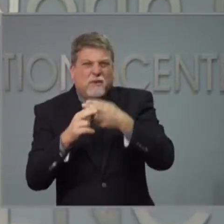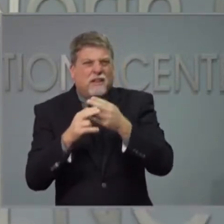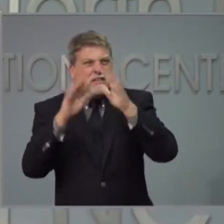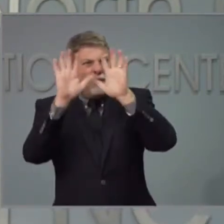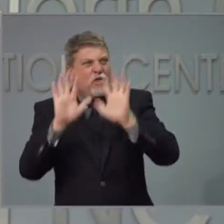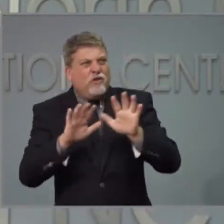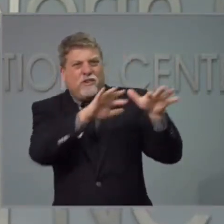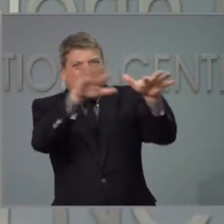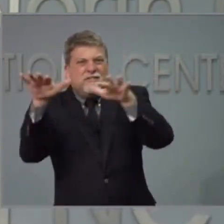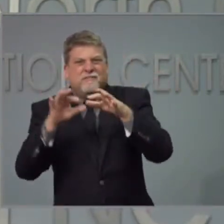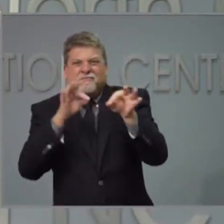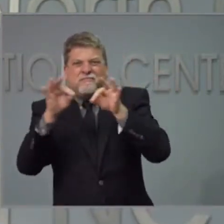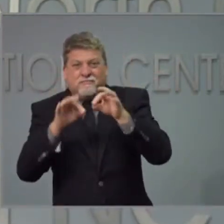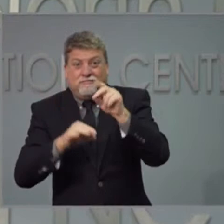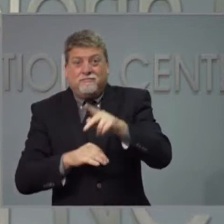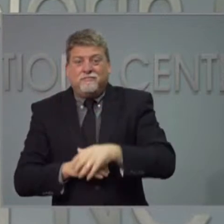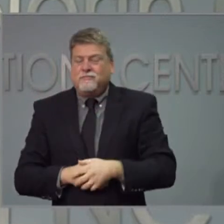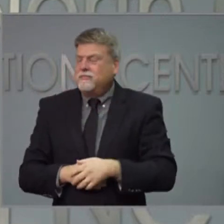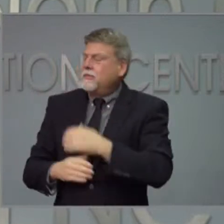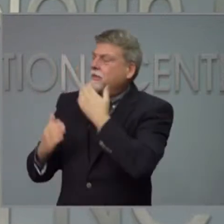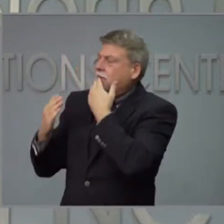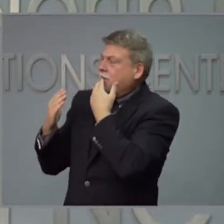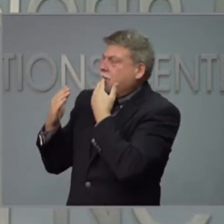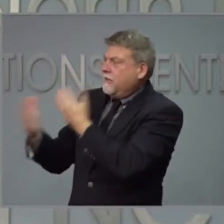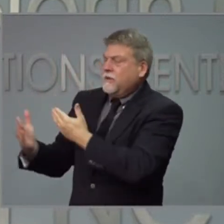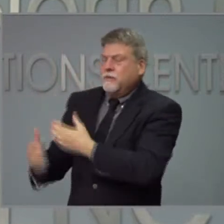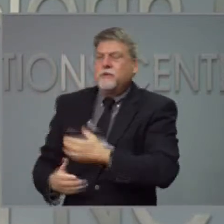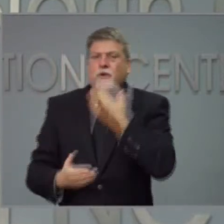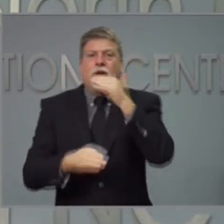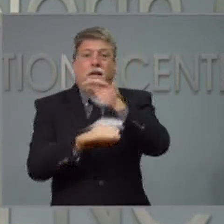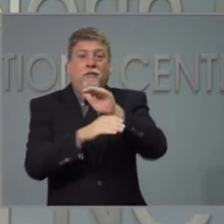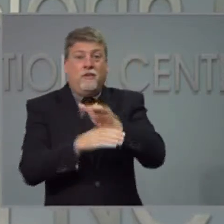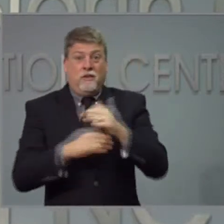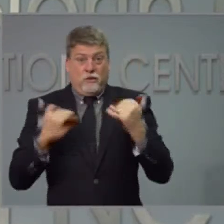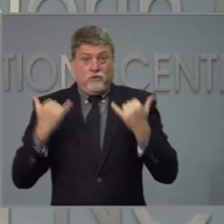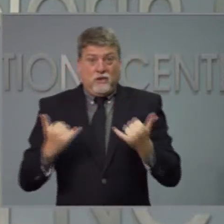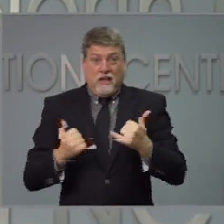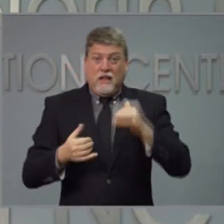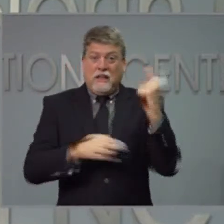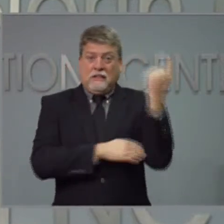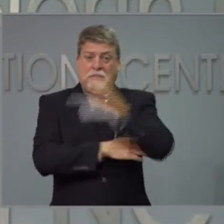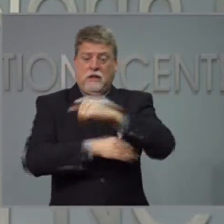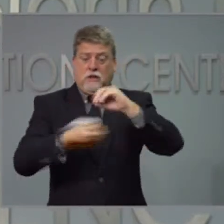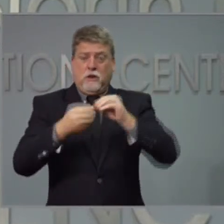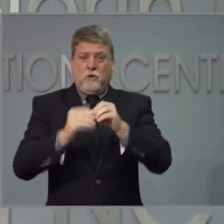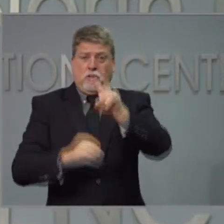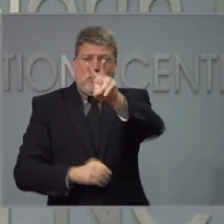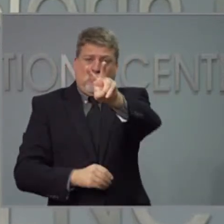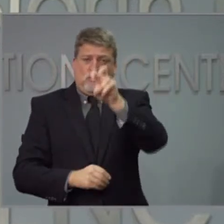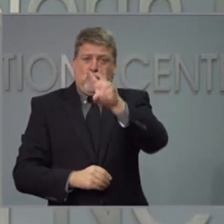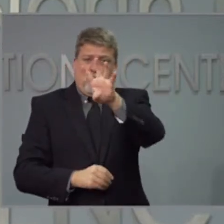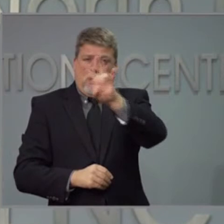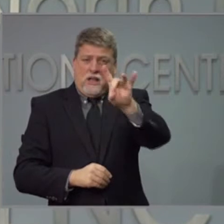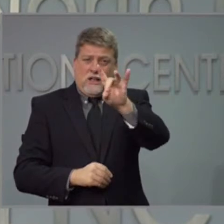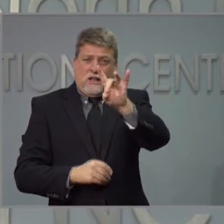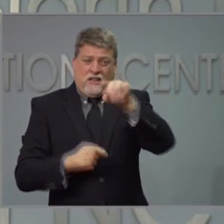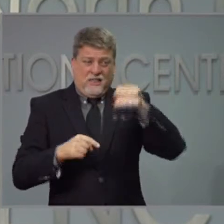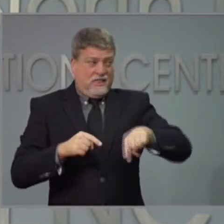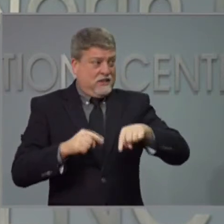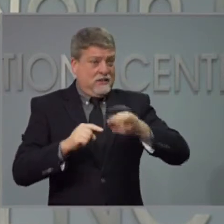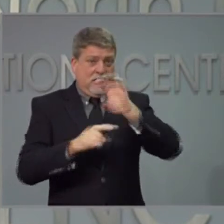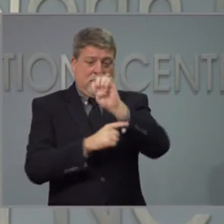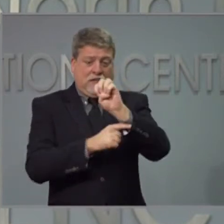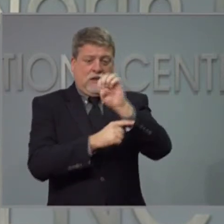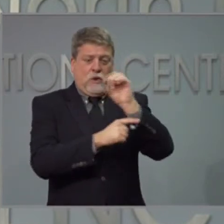Thank you, Secretary Cohen, and good afternoon. Today is day 248 of the State Emergency Operations Center activation for